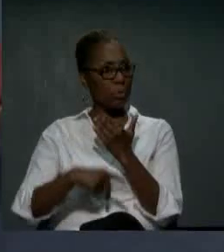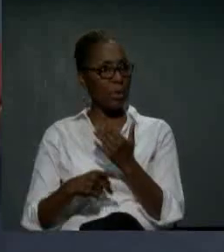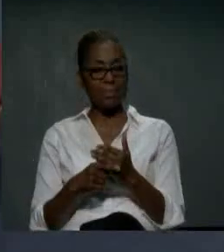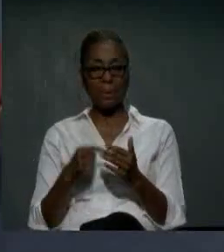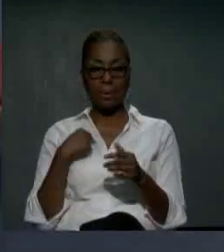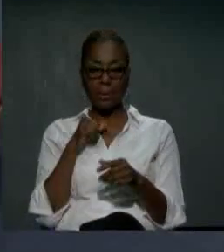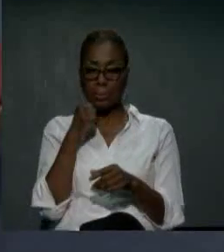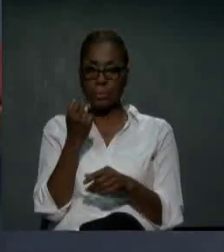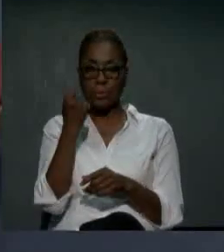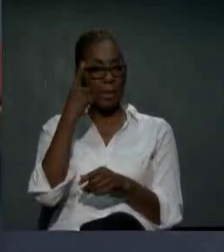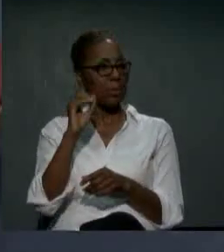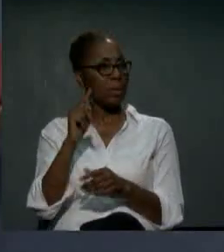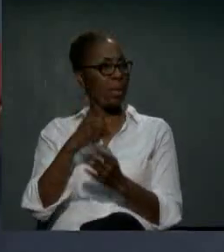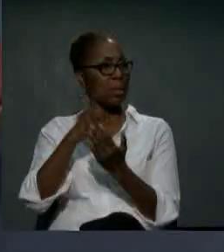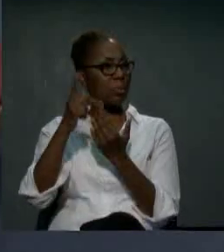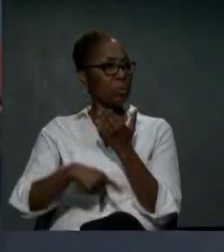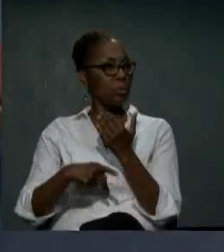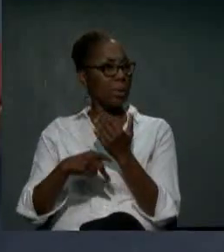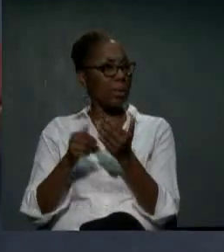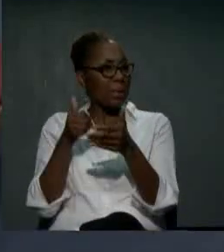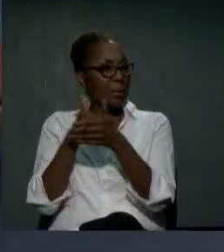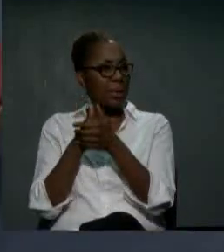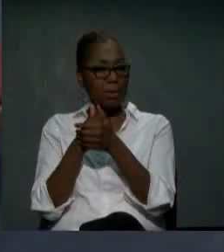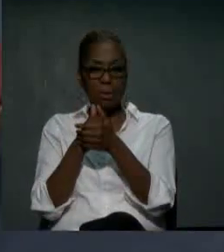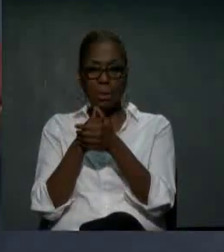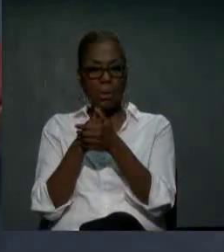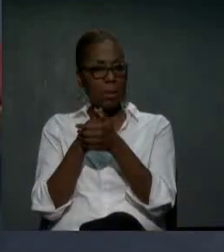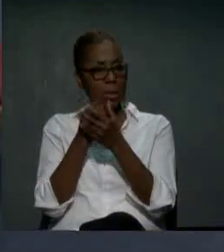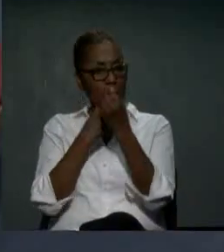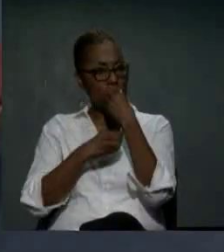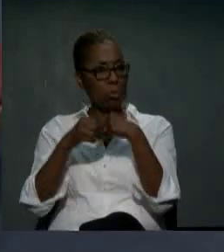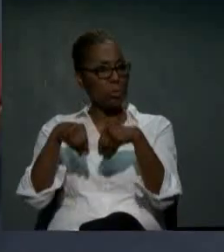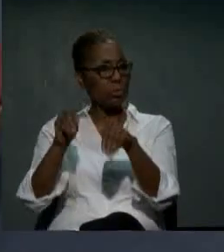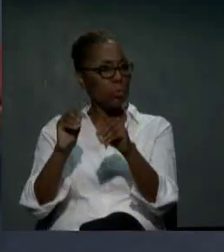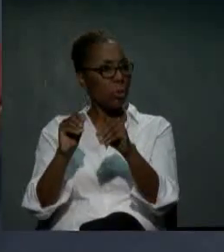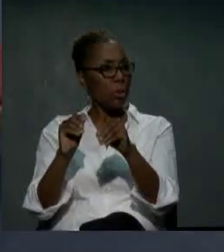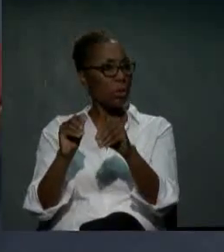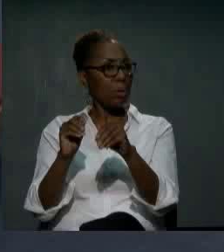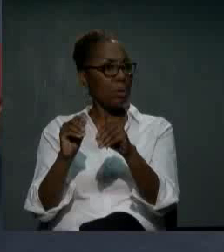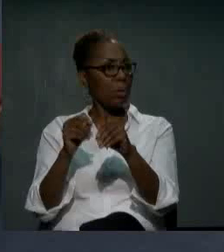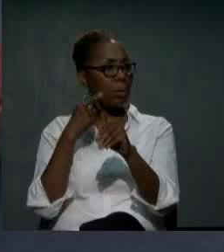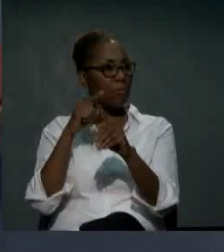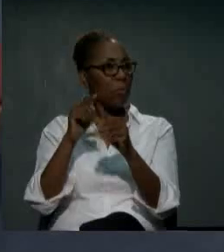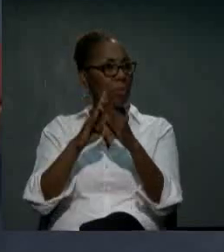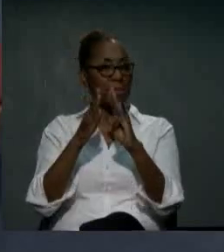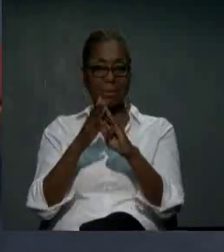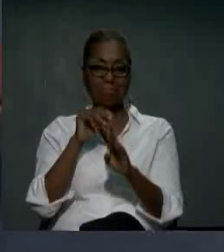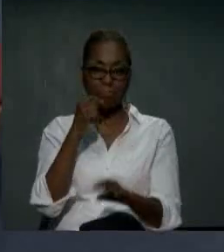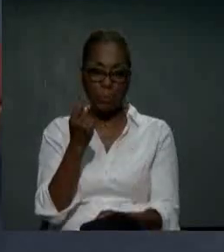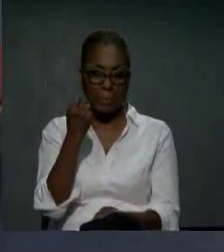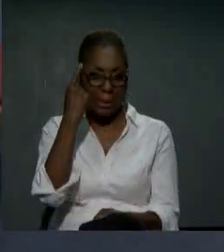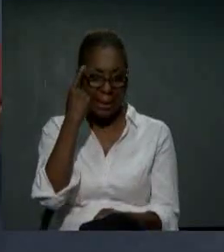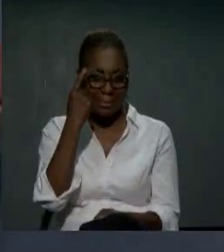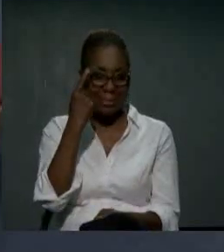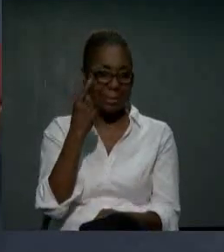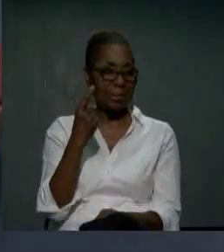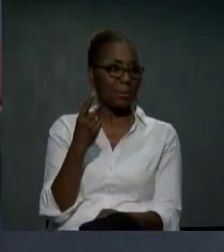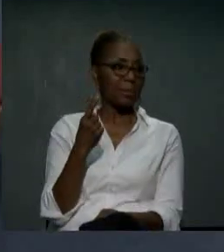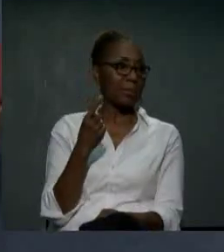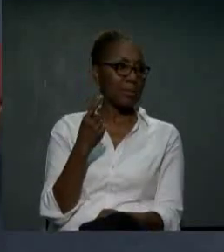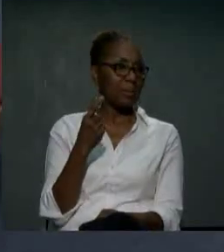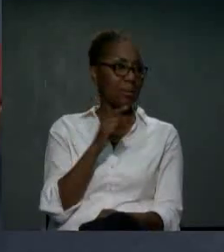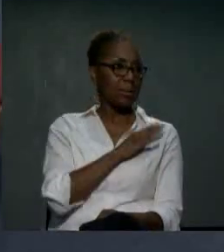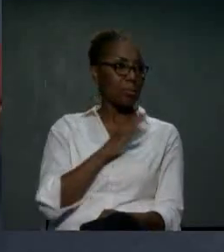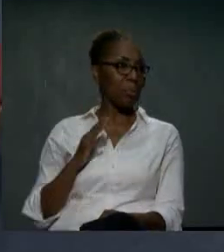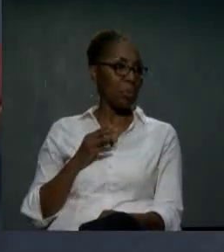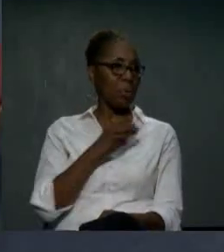the Sawyer grocery store used to be. That's supported by the city, so that's what's across the street